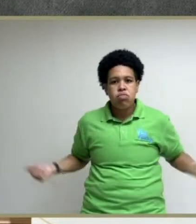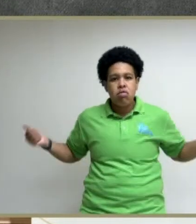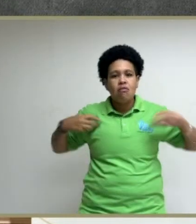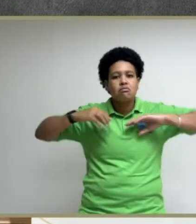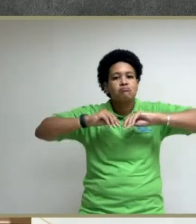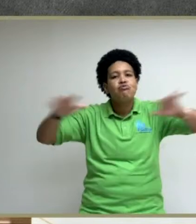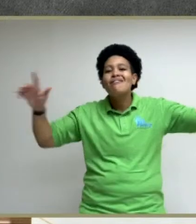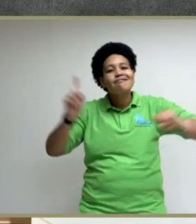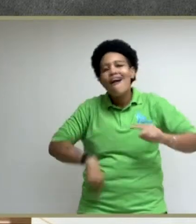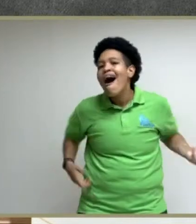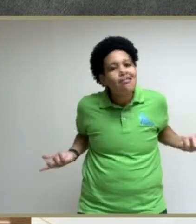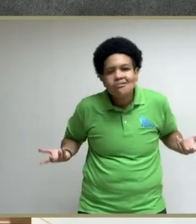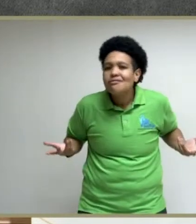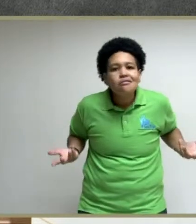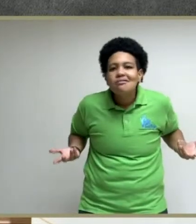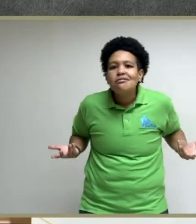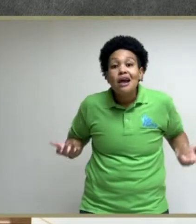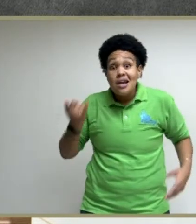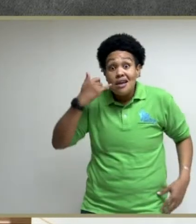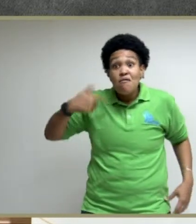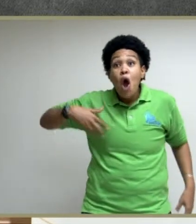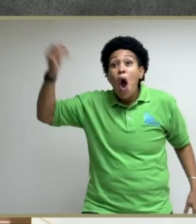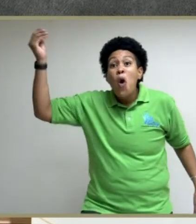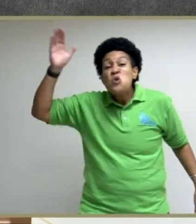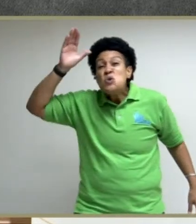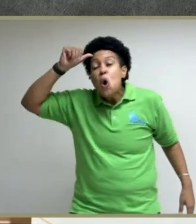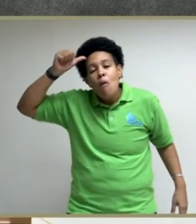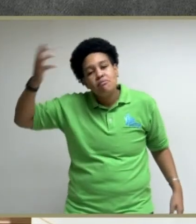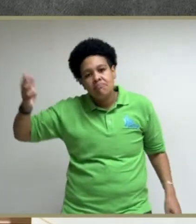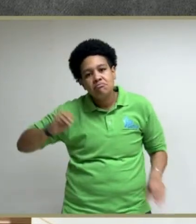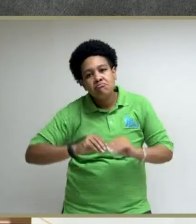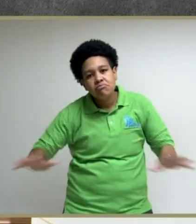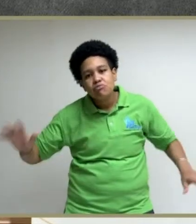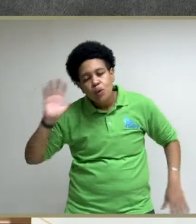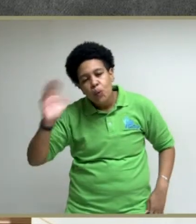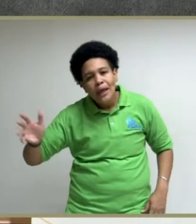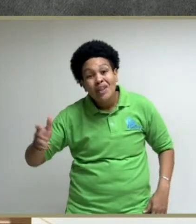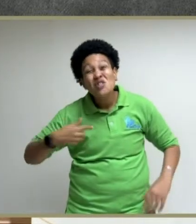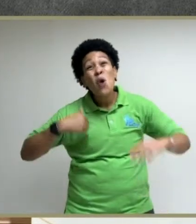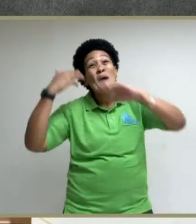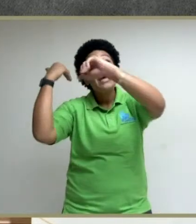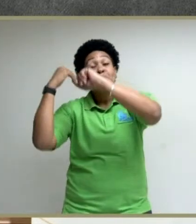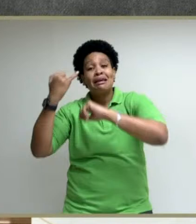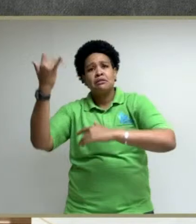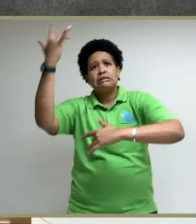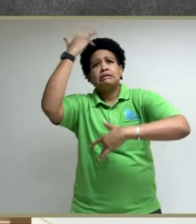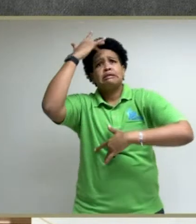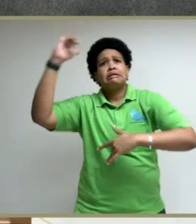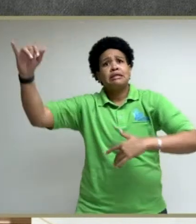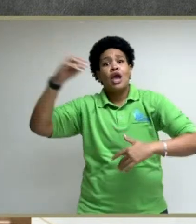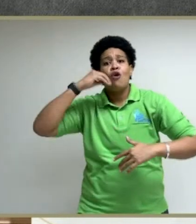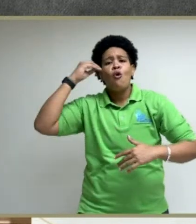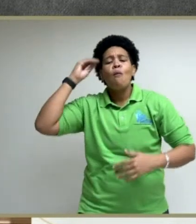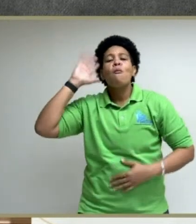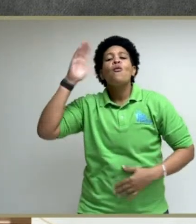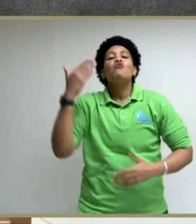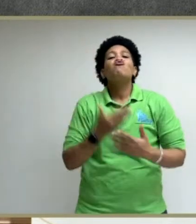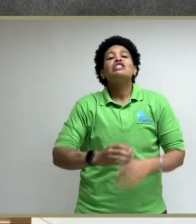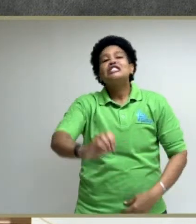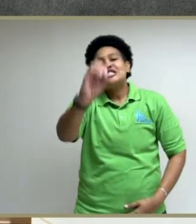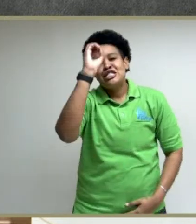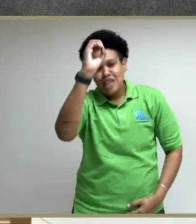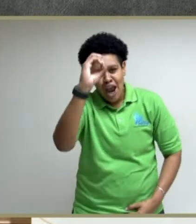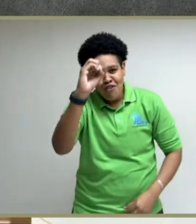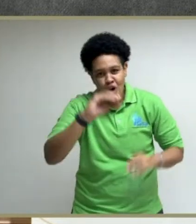No transmission, a reproductive rate that is tending towards 0. And that is why we had to have stronger